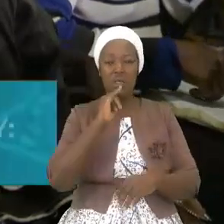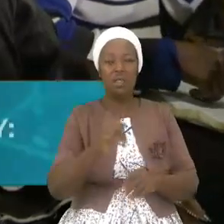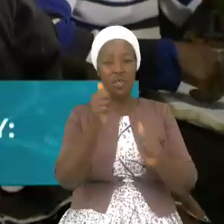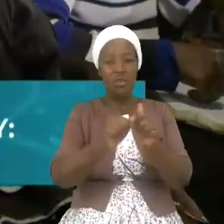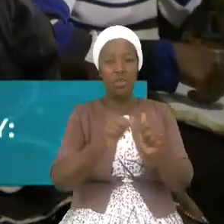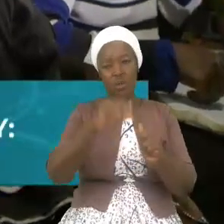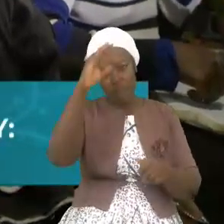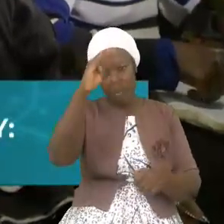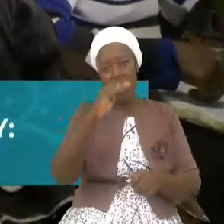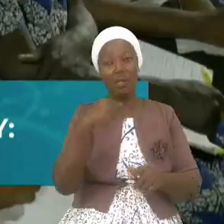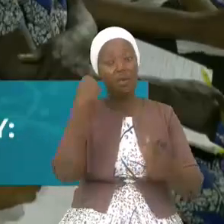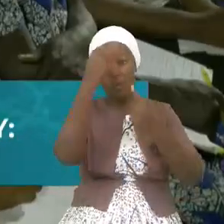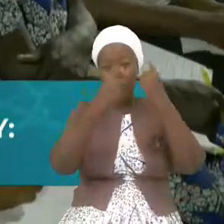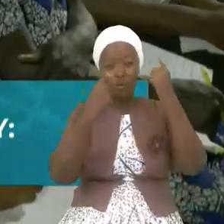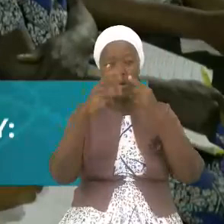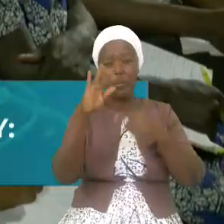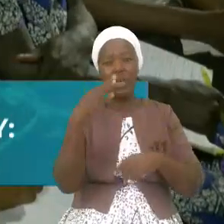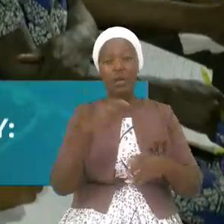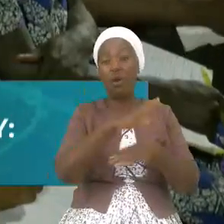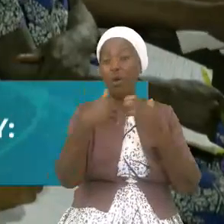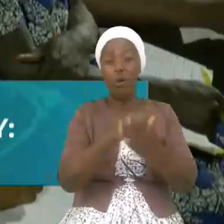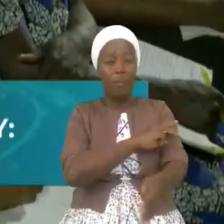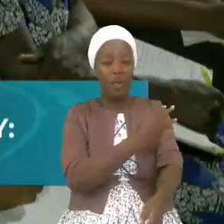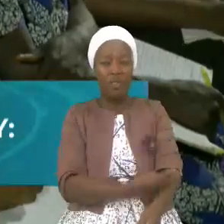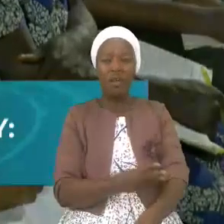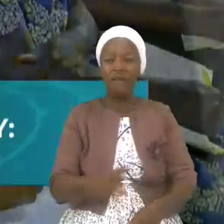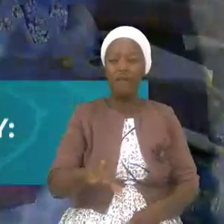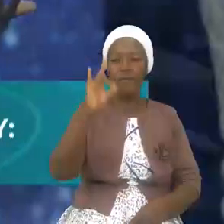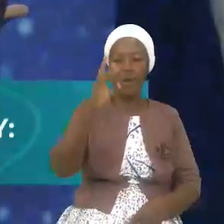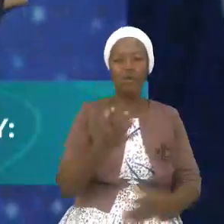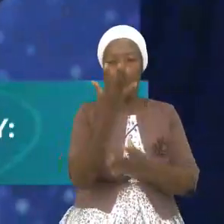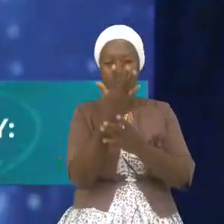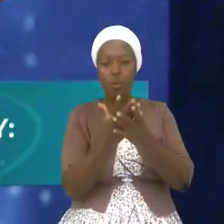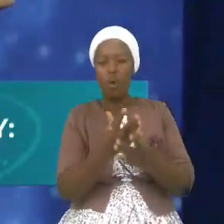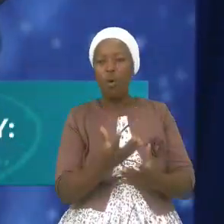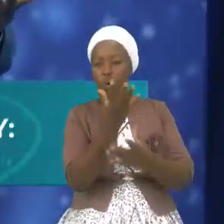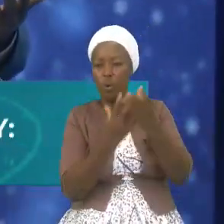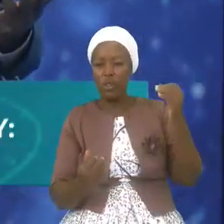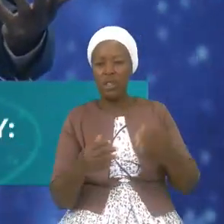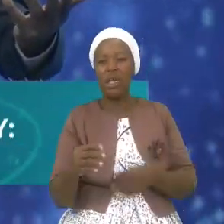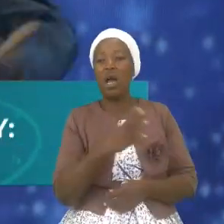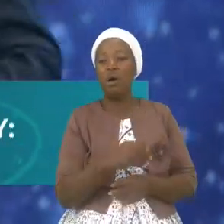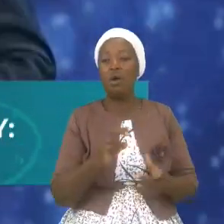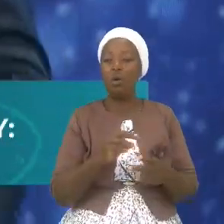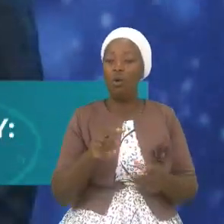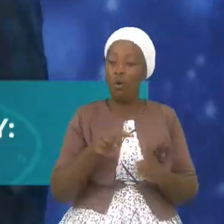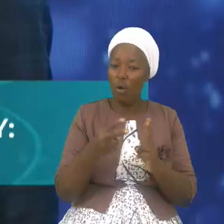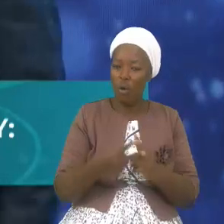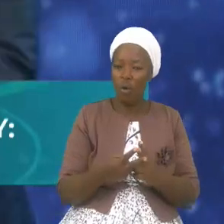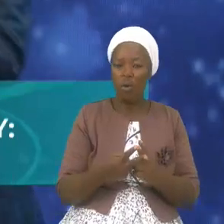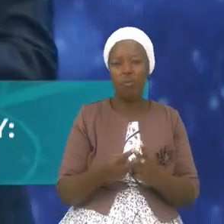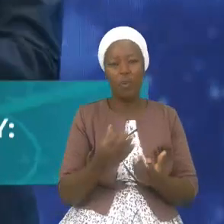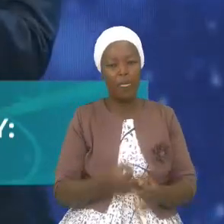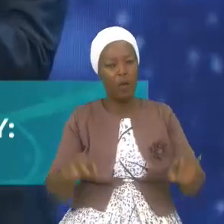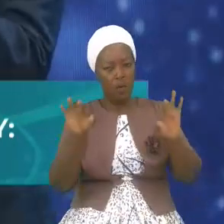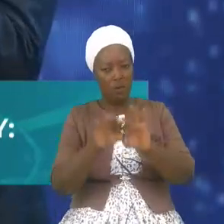found wanting or found worthy. Which side will you be? Where will you